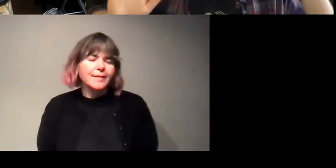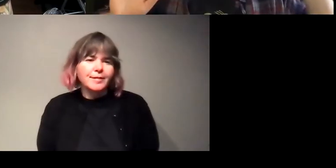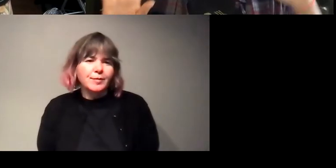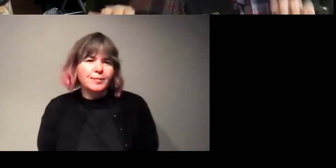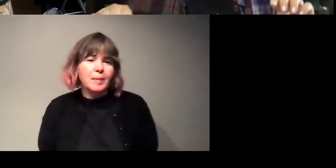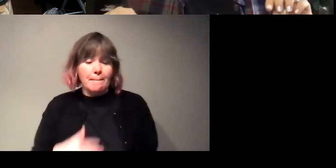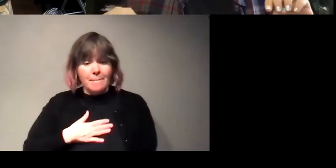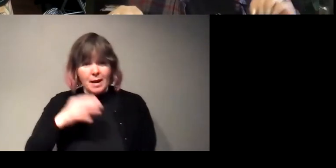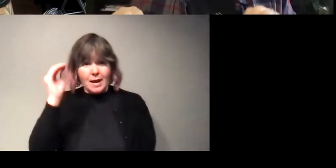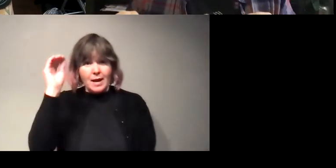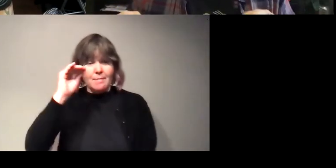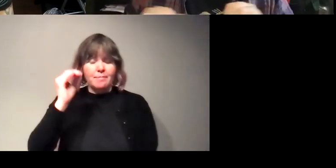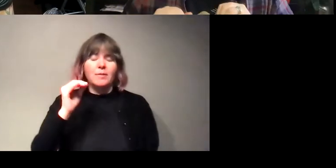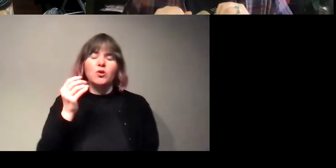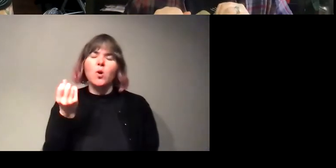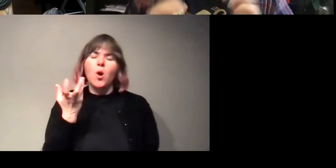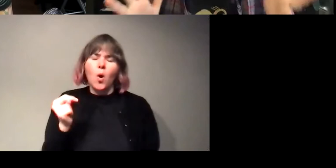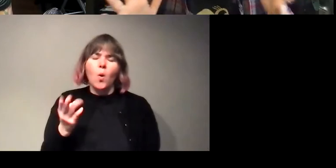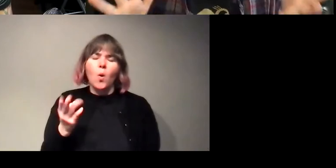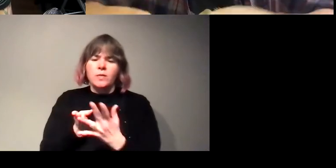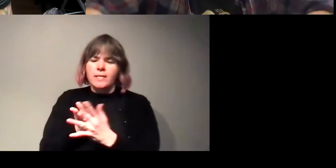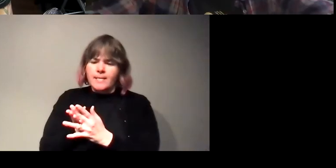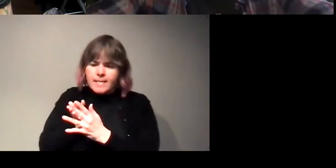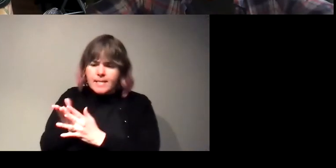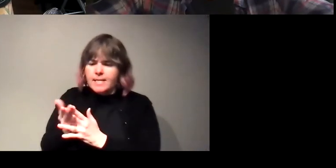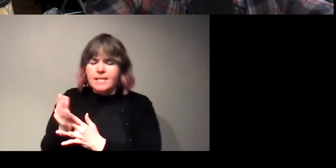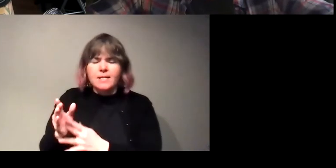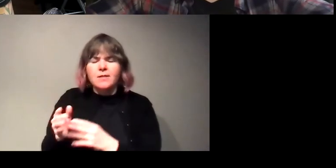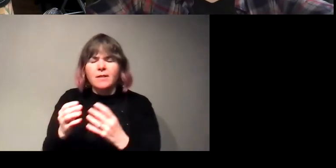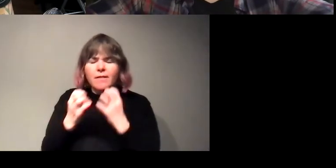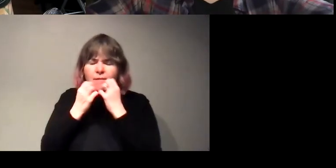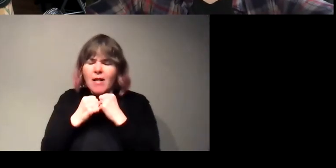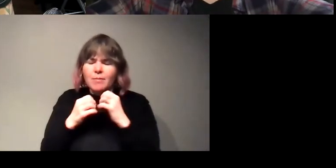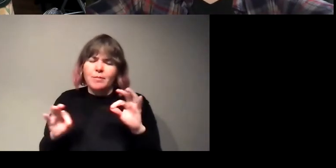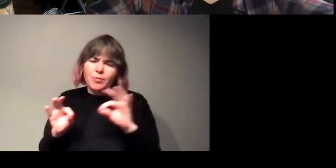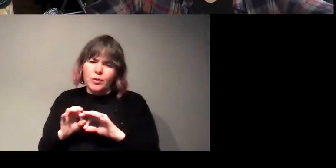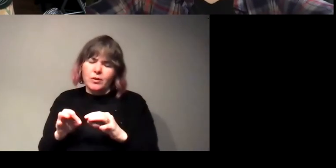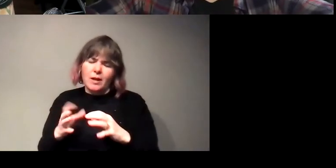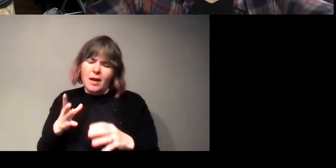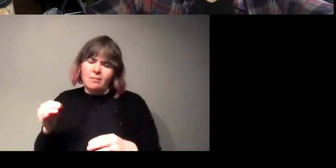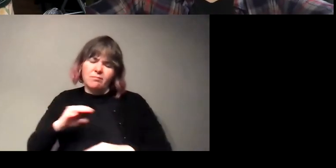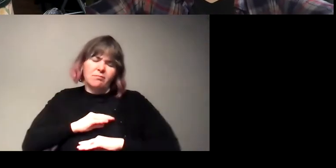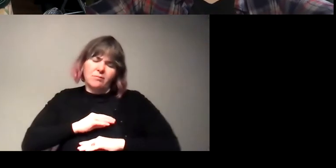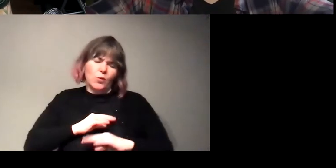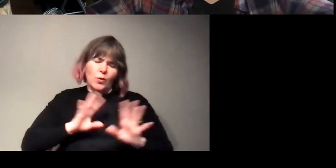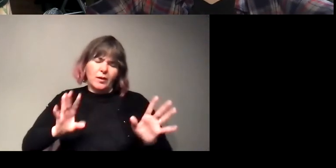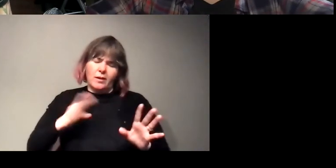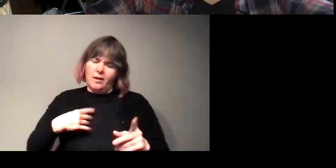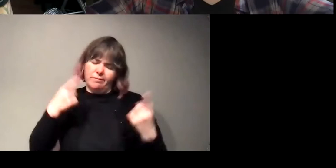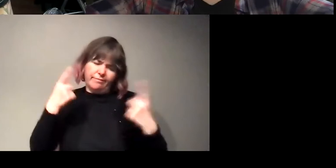my opinion, carving your own path is really valuable and important and rewarding. So I'm with you